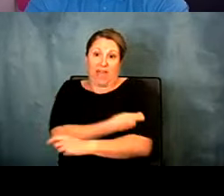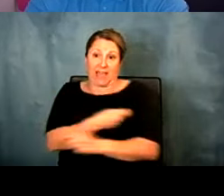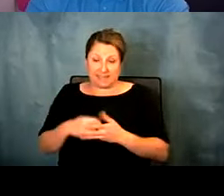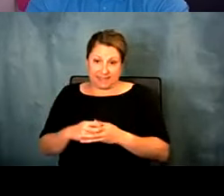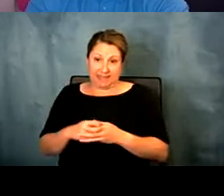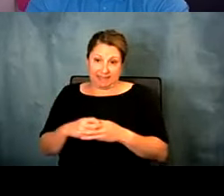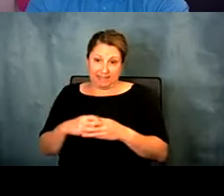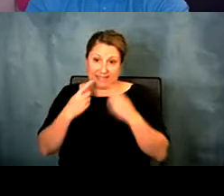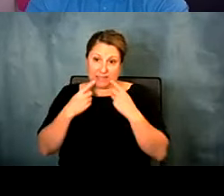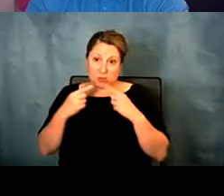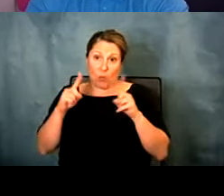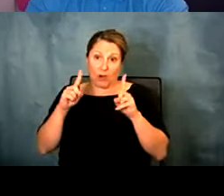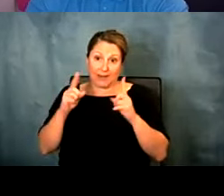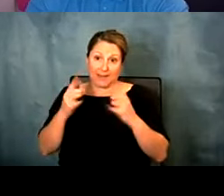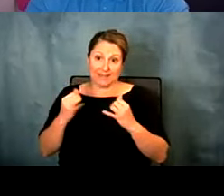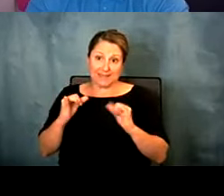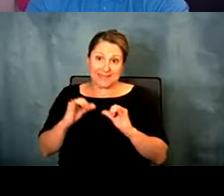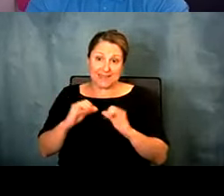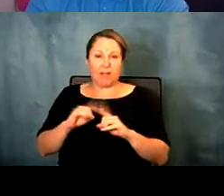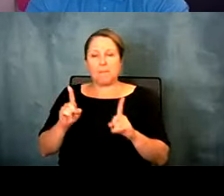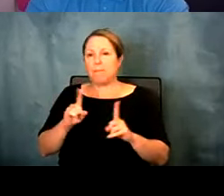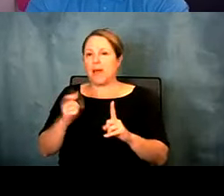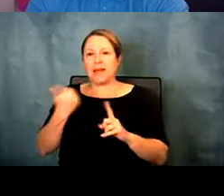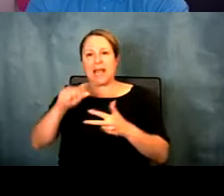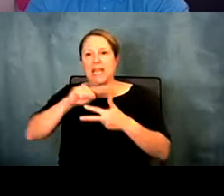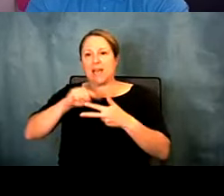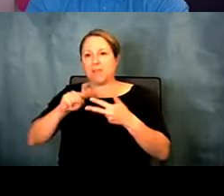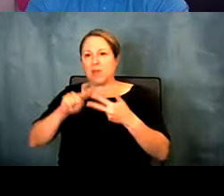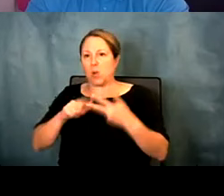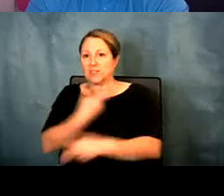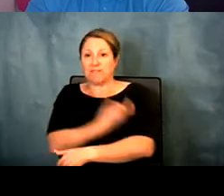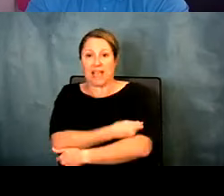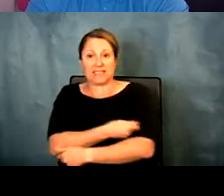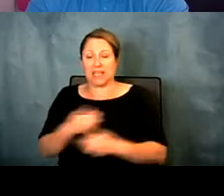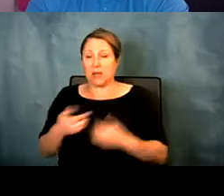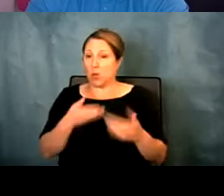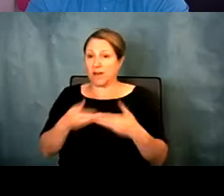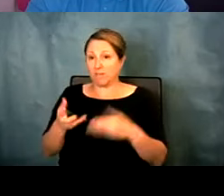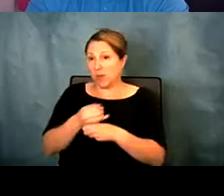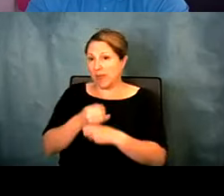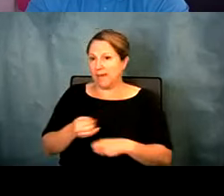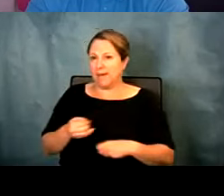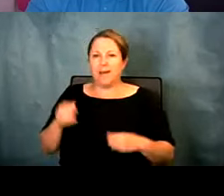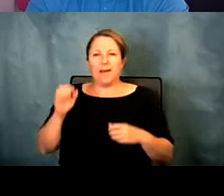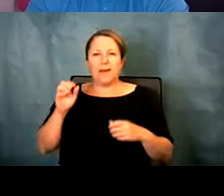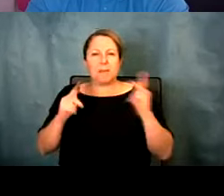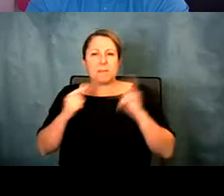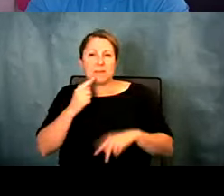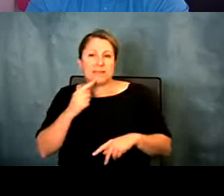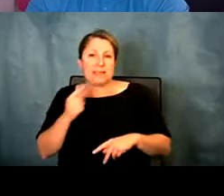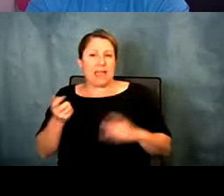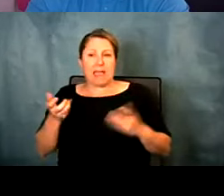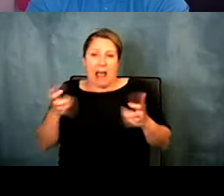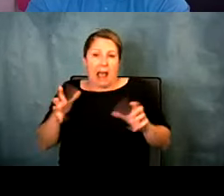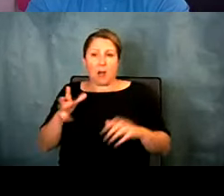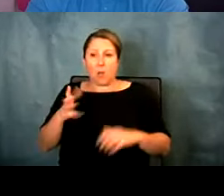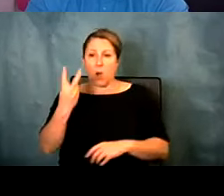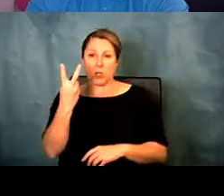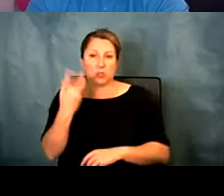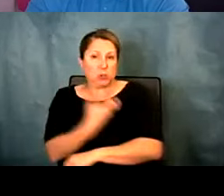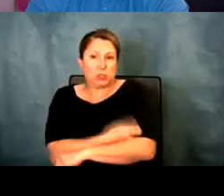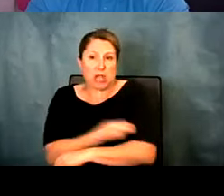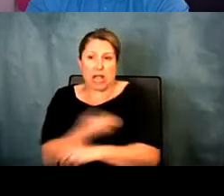All three of the vaccines, though, no matter what you choose, so if someone's like, you know what, Dr. Gates, I hear everything that you're saying, I don't want 2 shots.